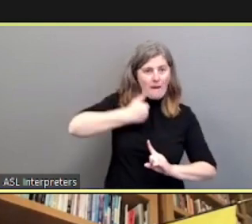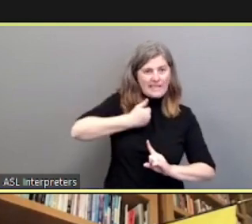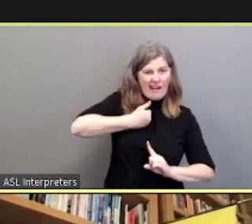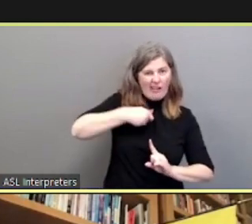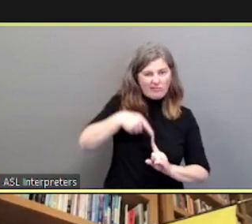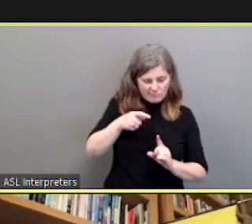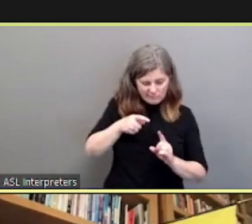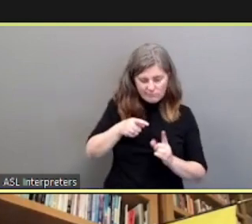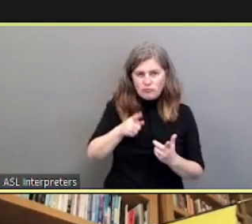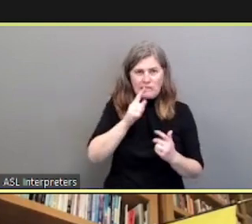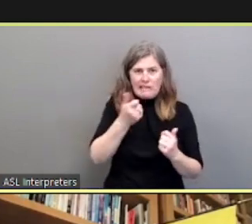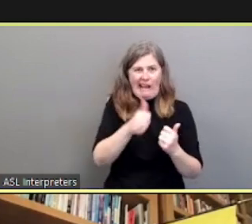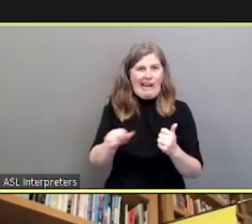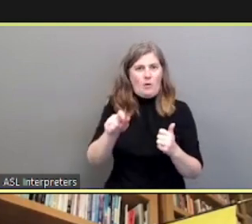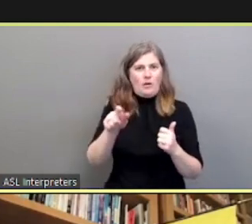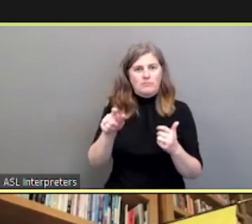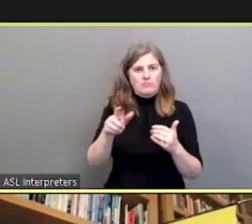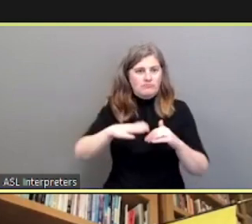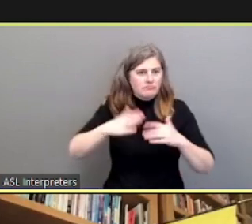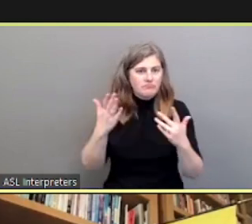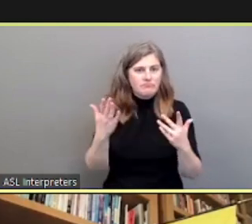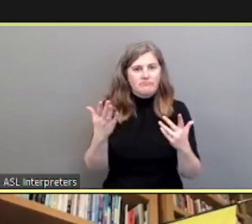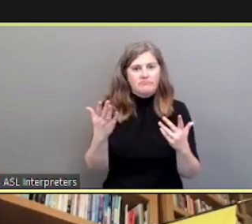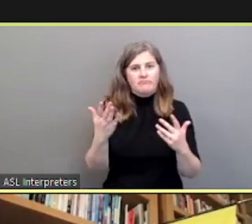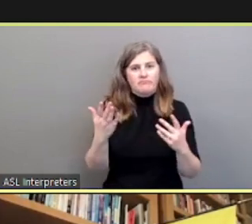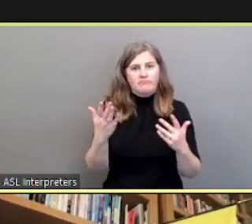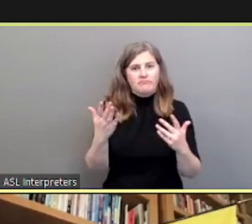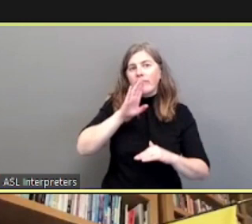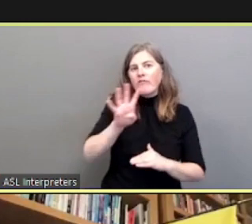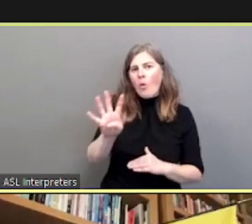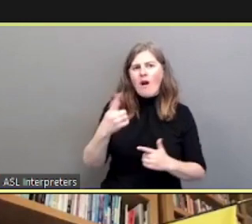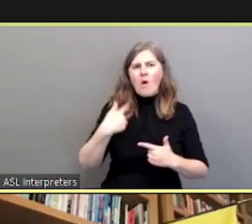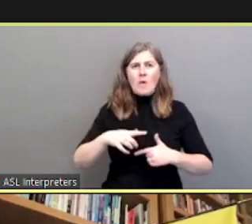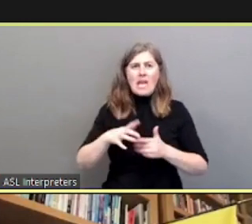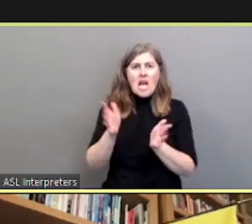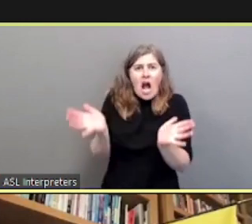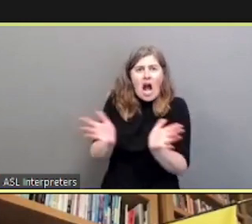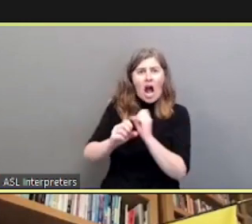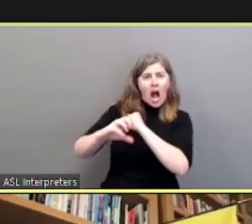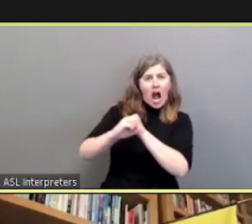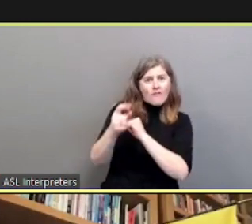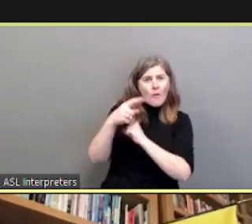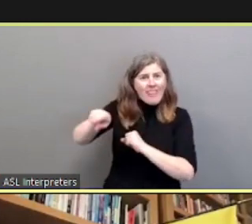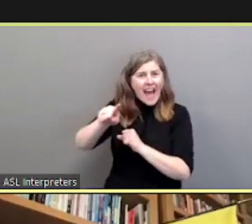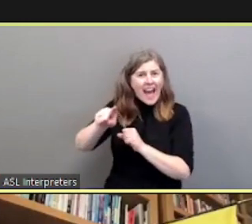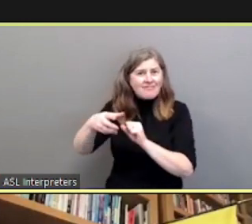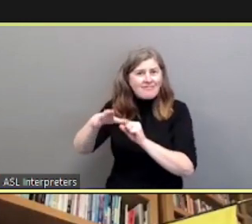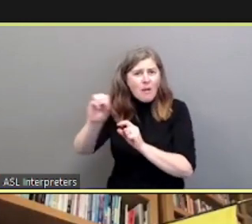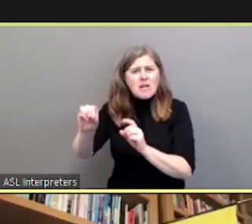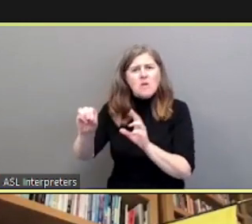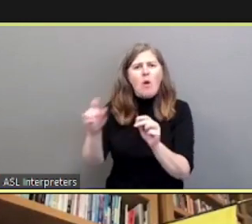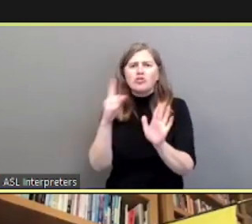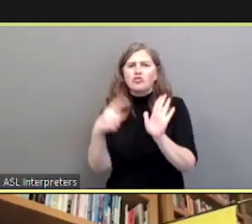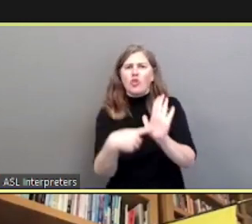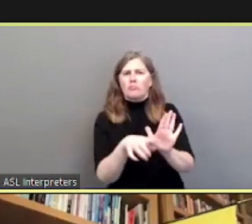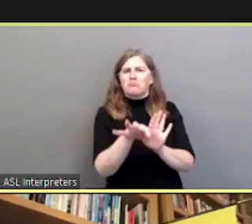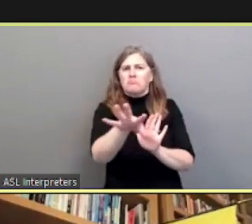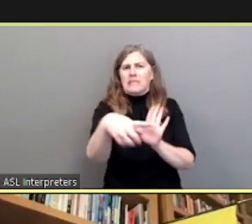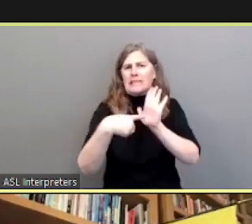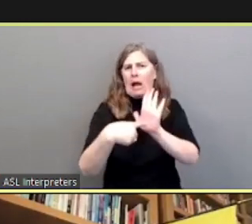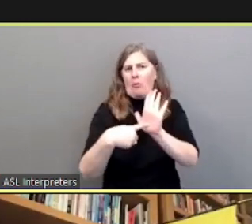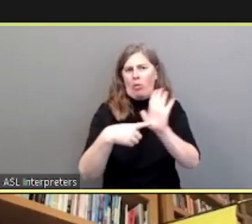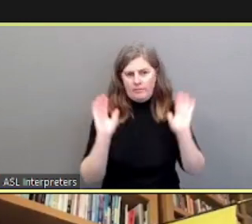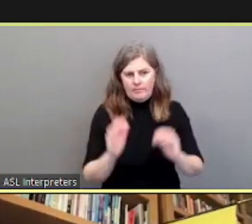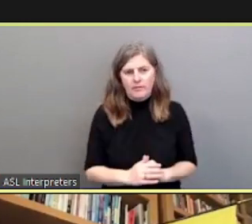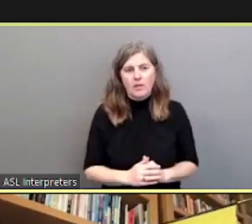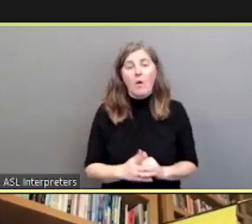done on anybody 4 or over. We're not really advertising for them, but just illustrating this. And we are actually working